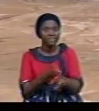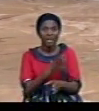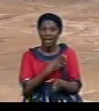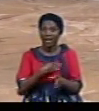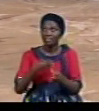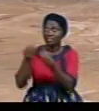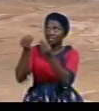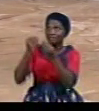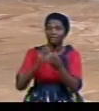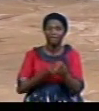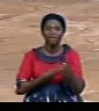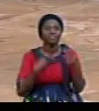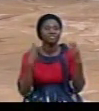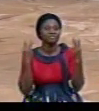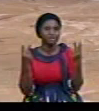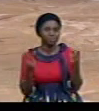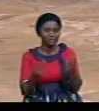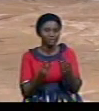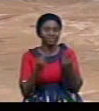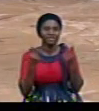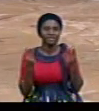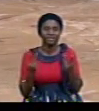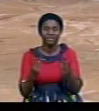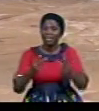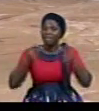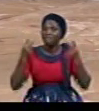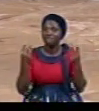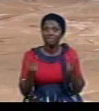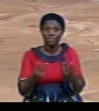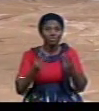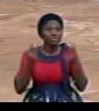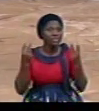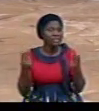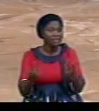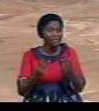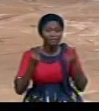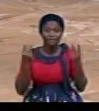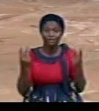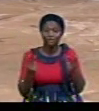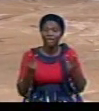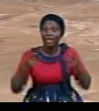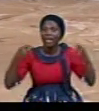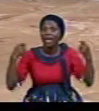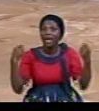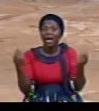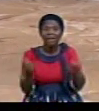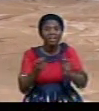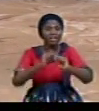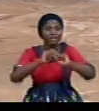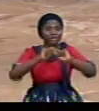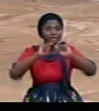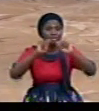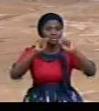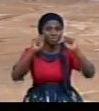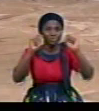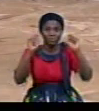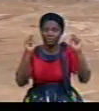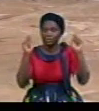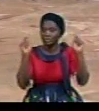word and gave us victory victory victory Hallelujah